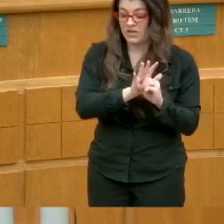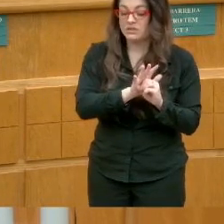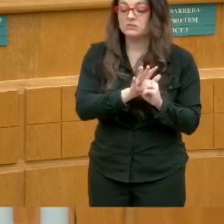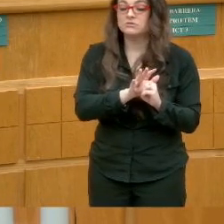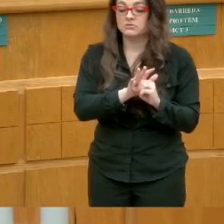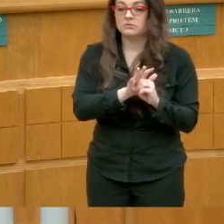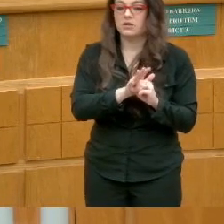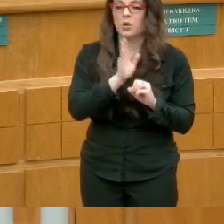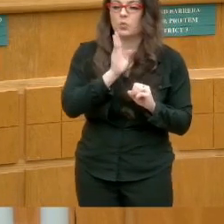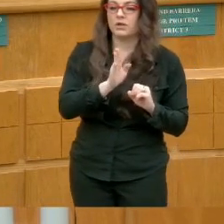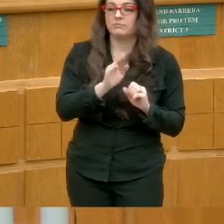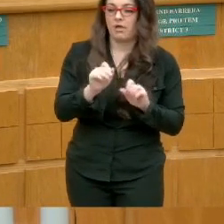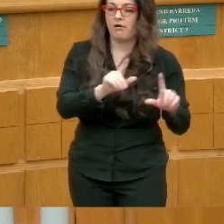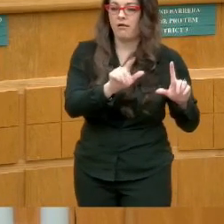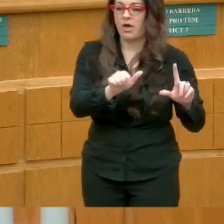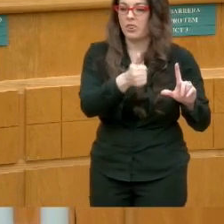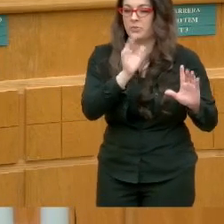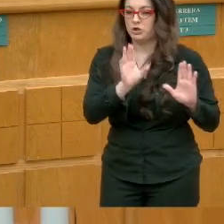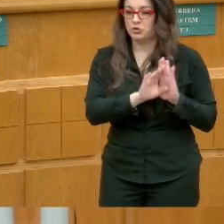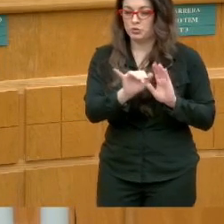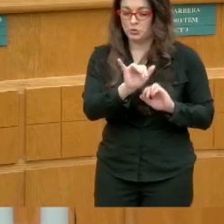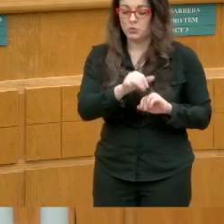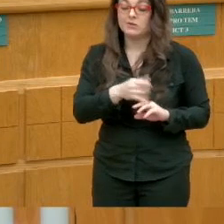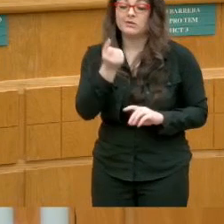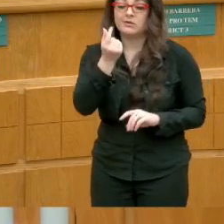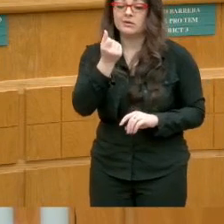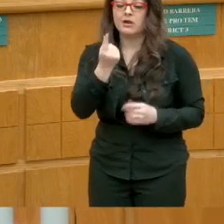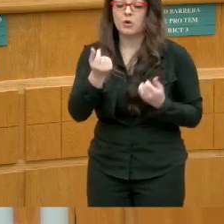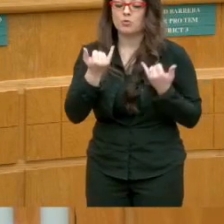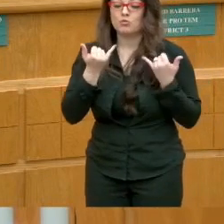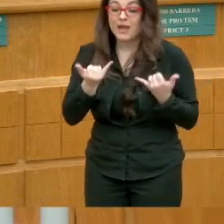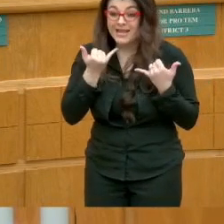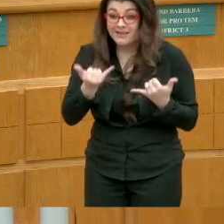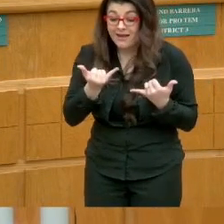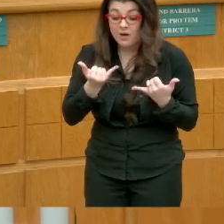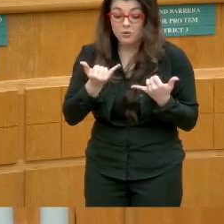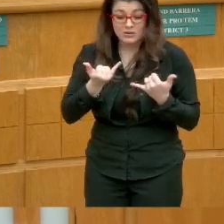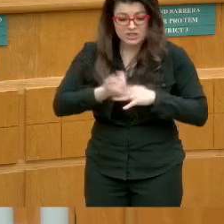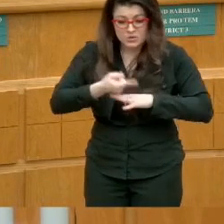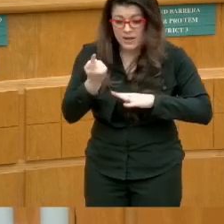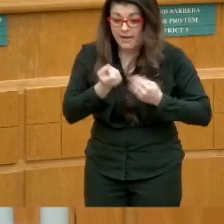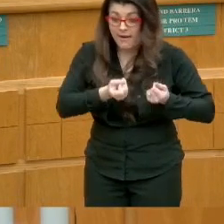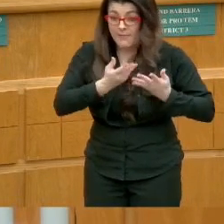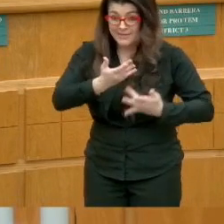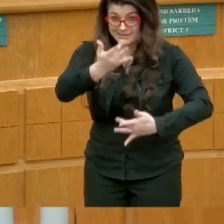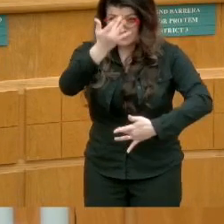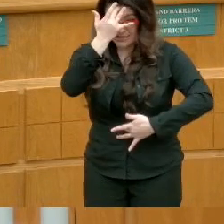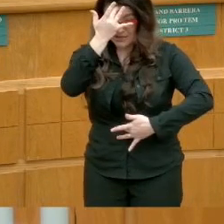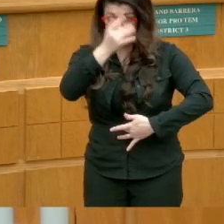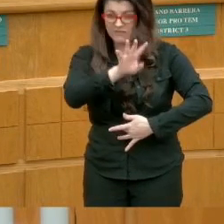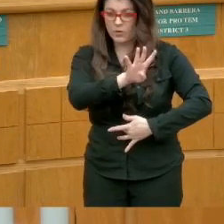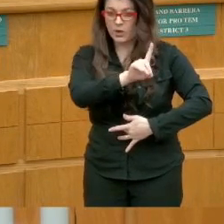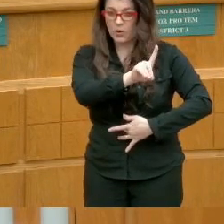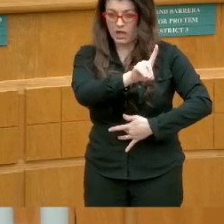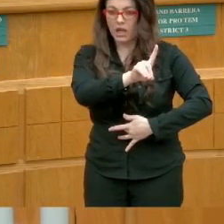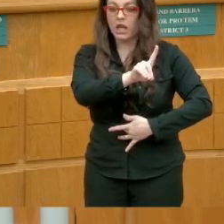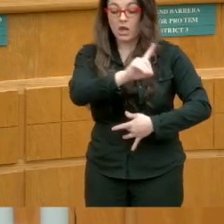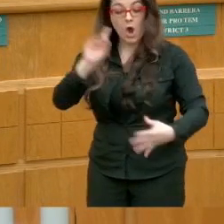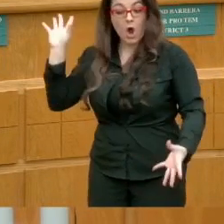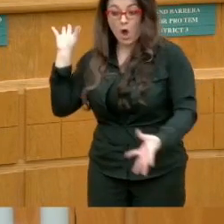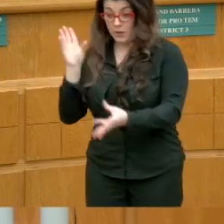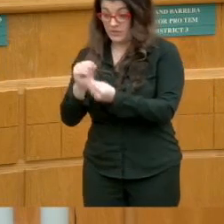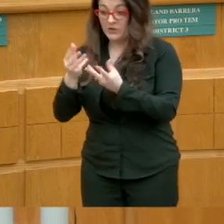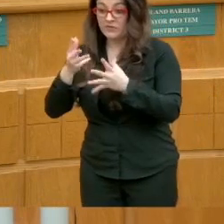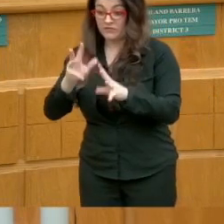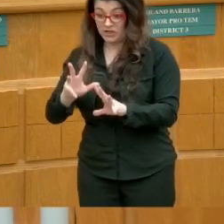show you a graph in a little bit, we only have 41 active cases, right? So 117 total, but 41